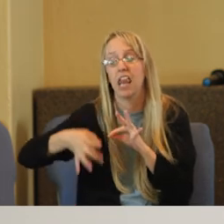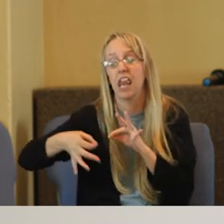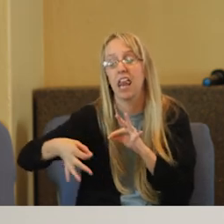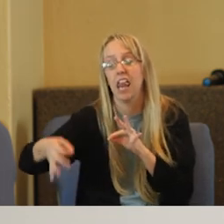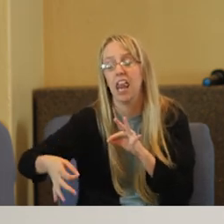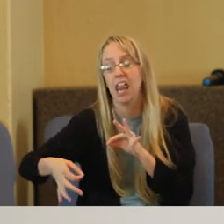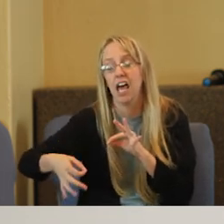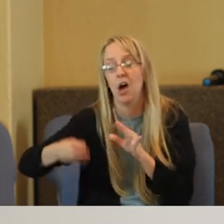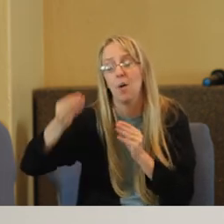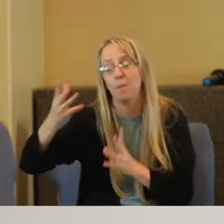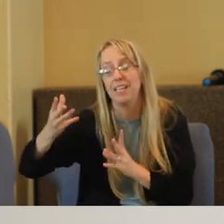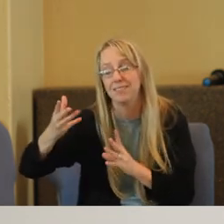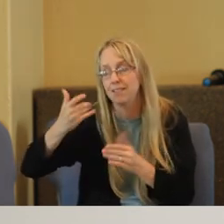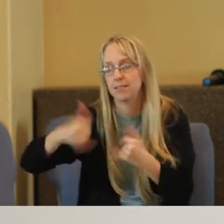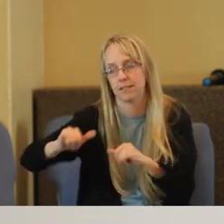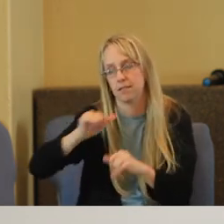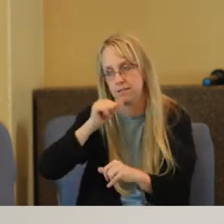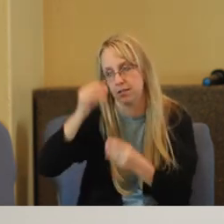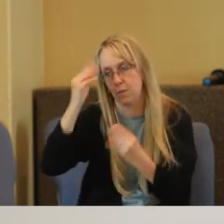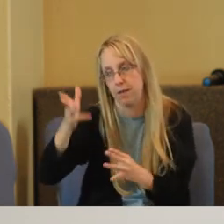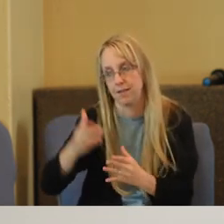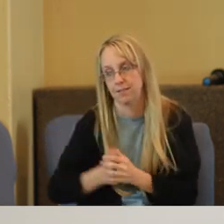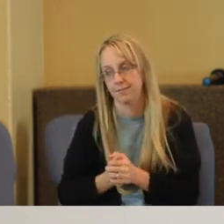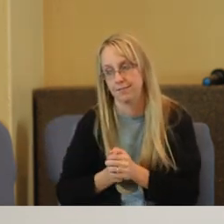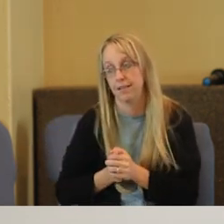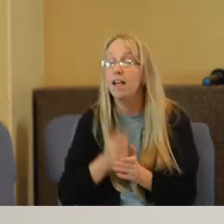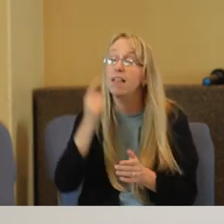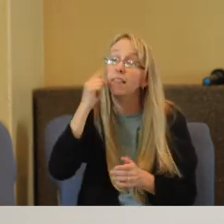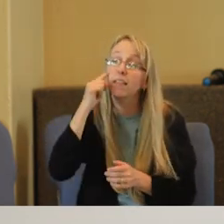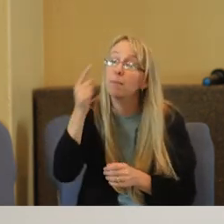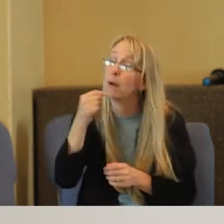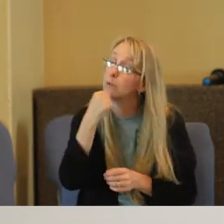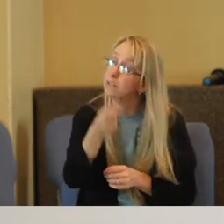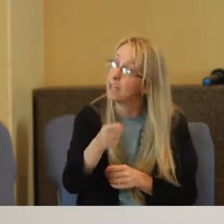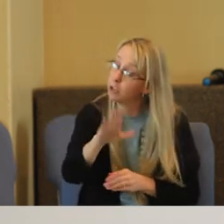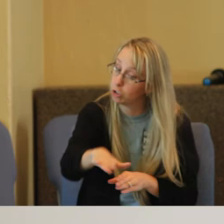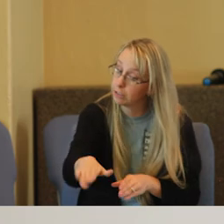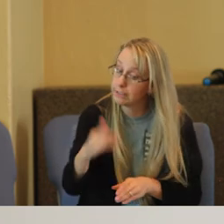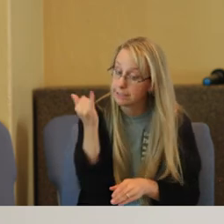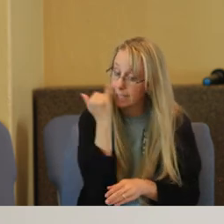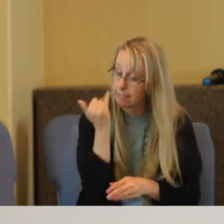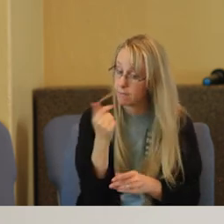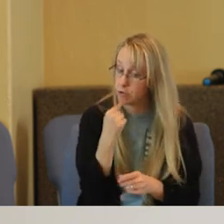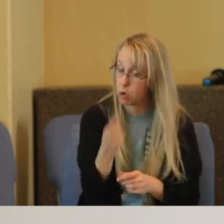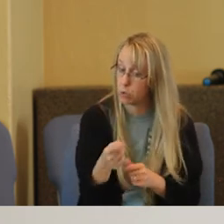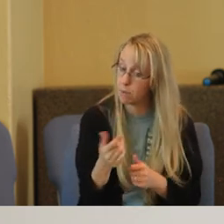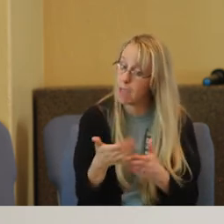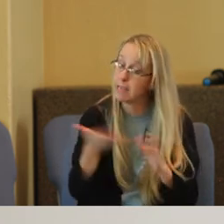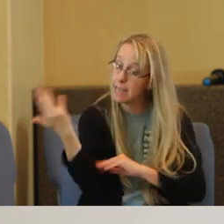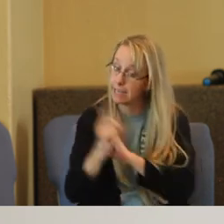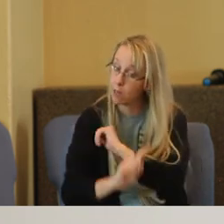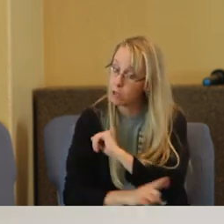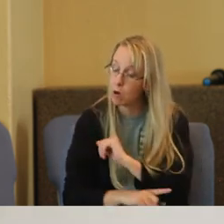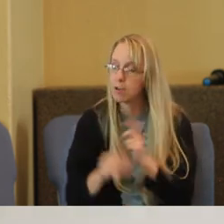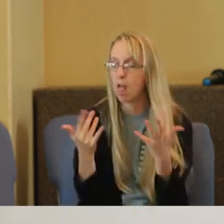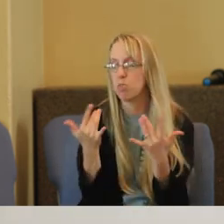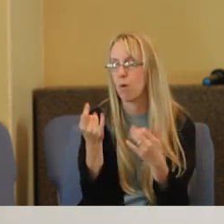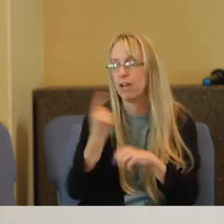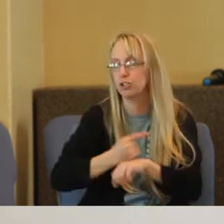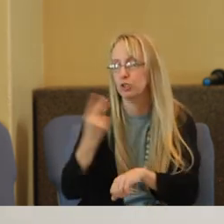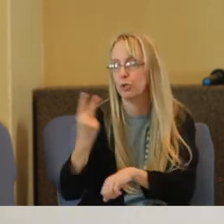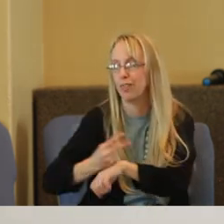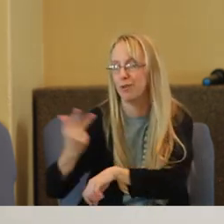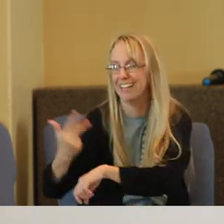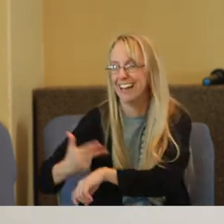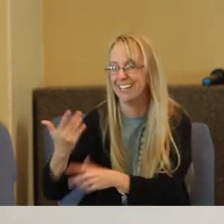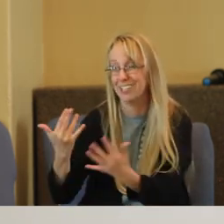so, think about what you would do to your kids if you told them to take out the trash and they waited a couple days to do it. Right?